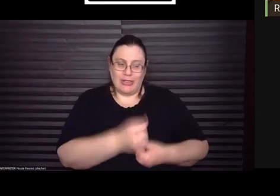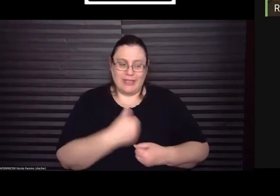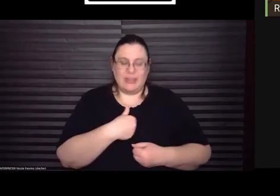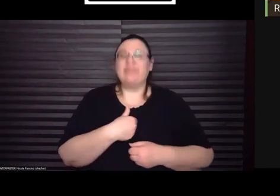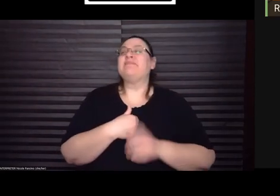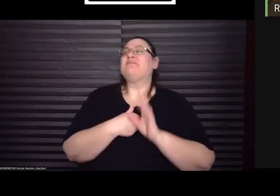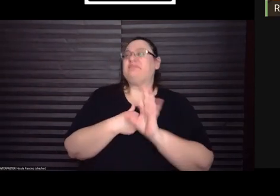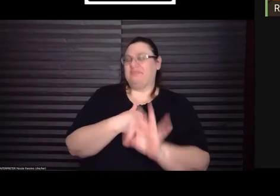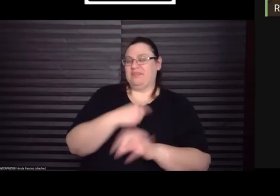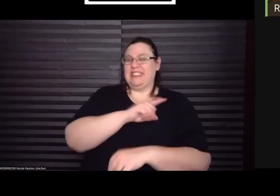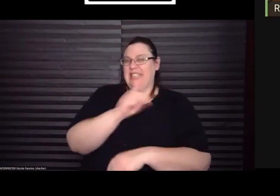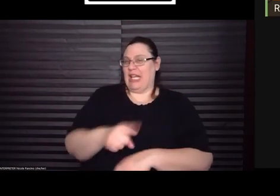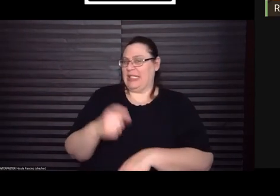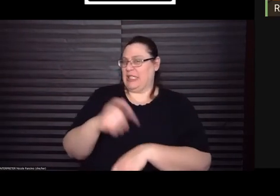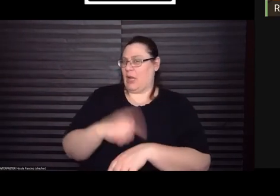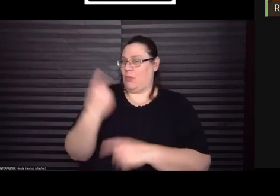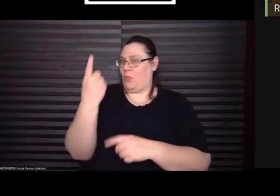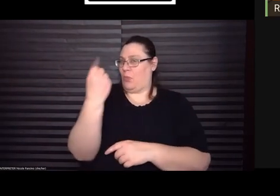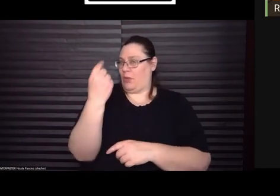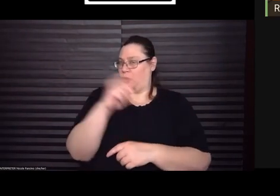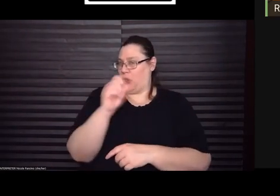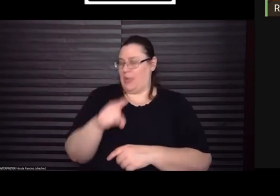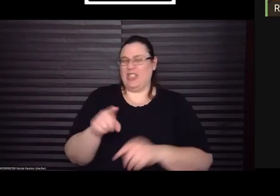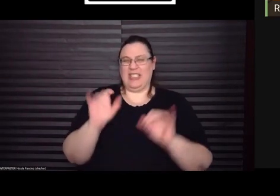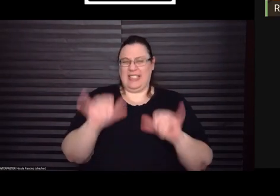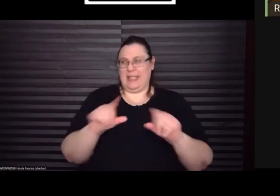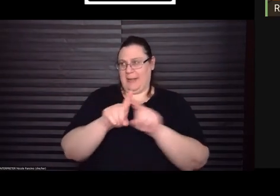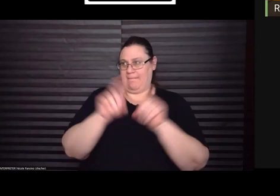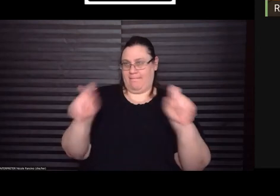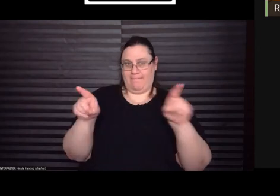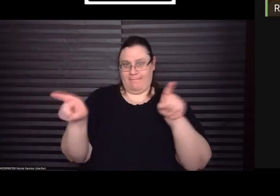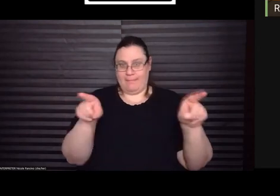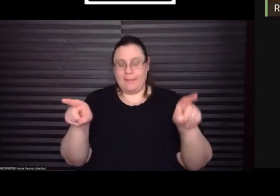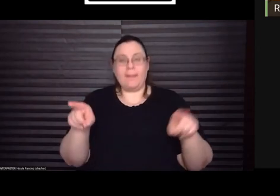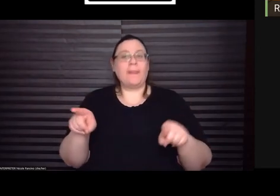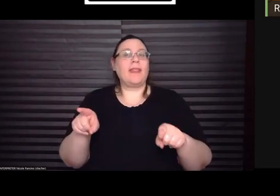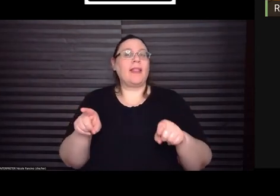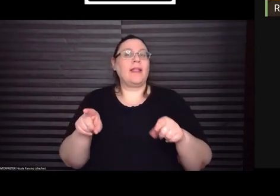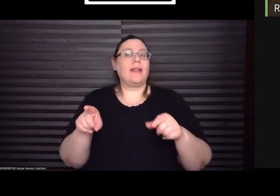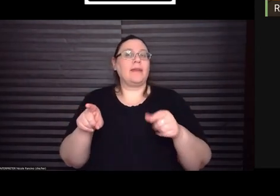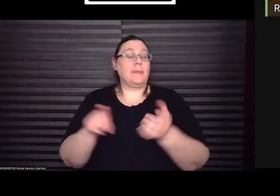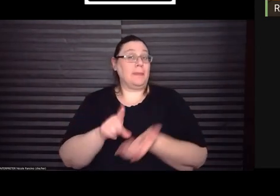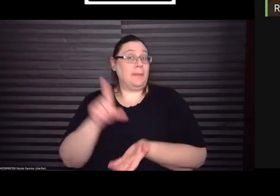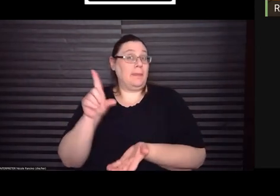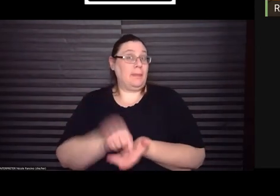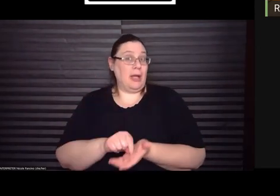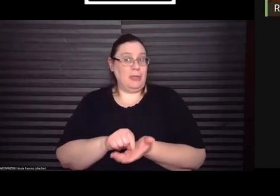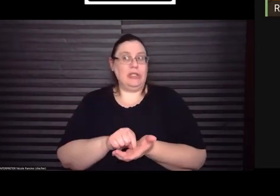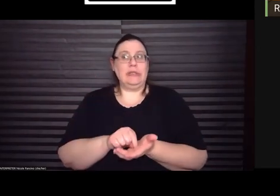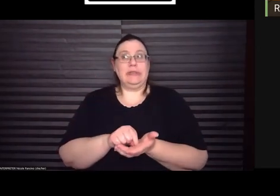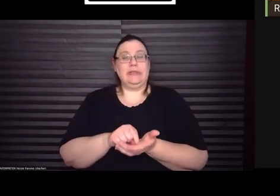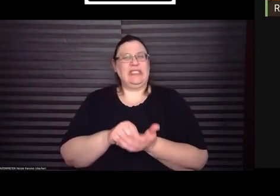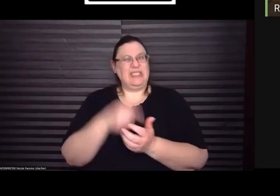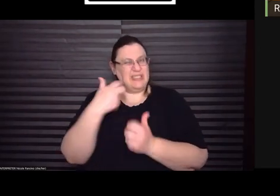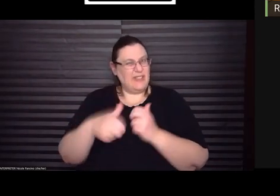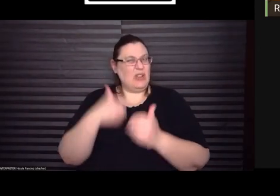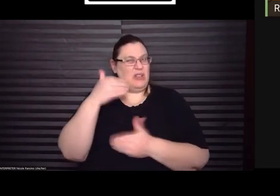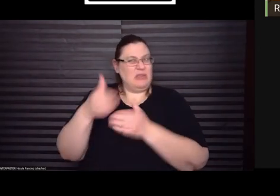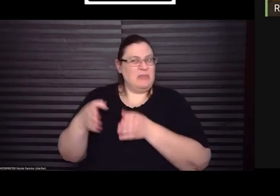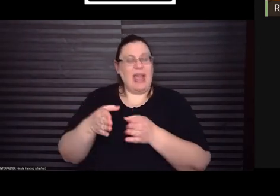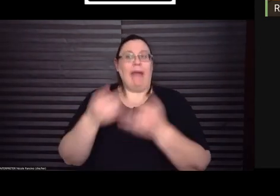believe me, I am. Well, I think we have time for one more, so I'm going to give you both the same question. You know, getting published is a very difficult